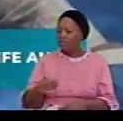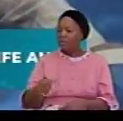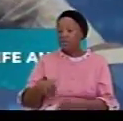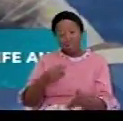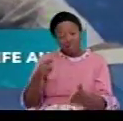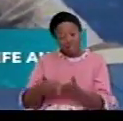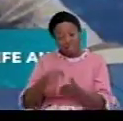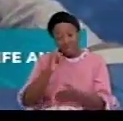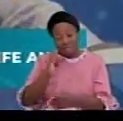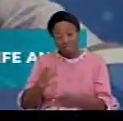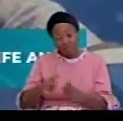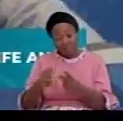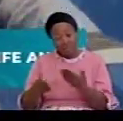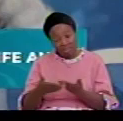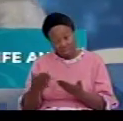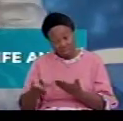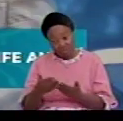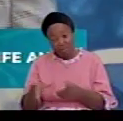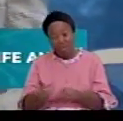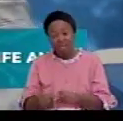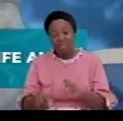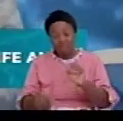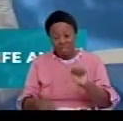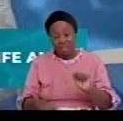B, C.